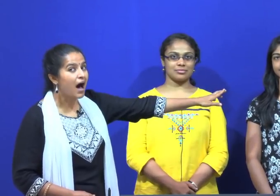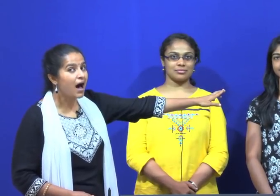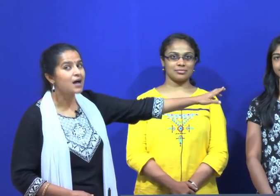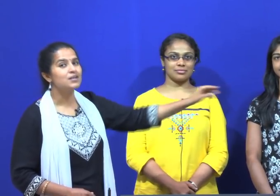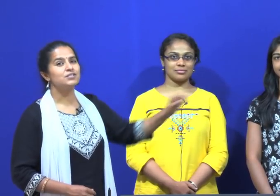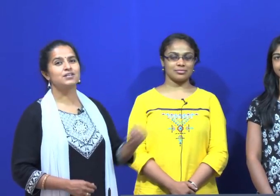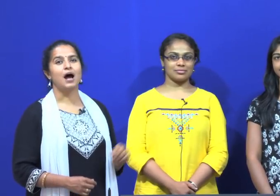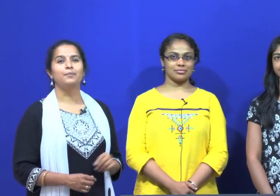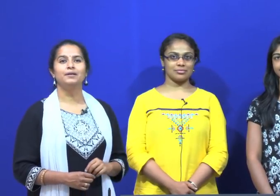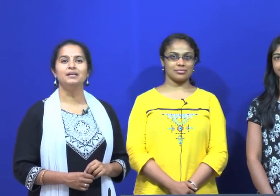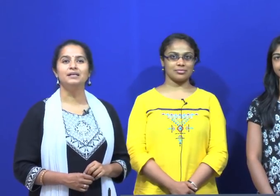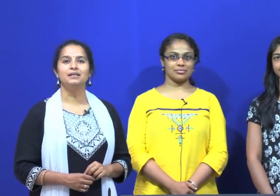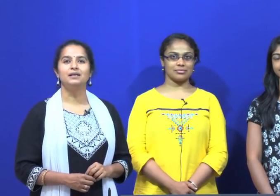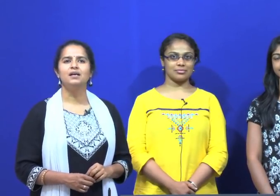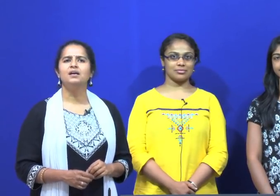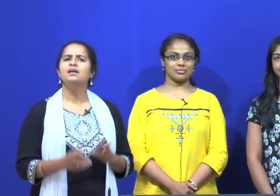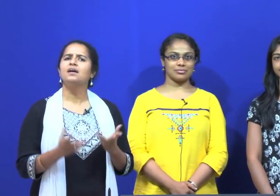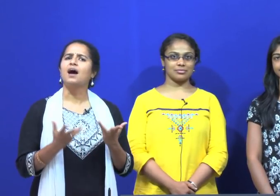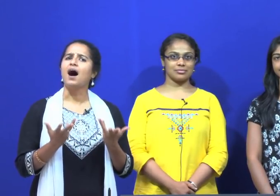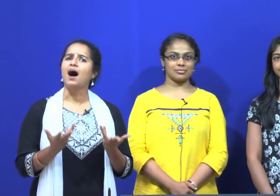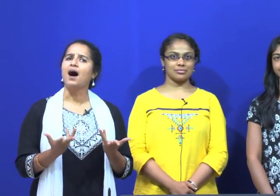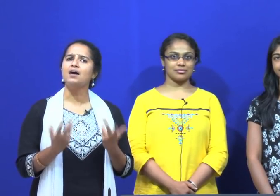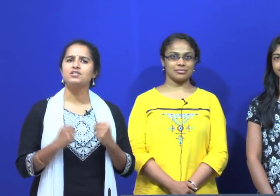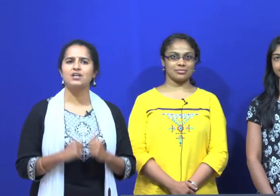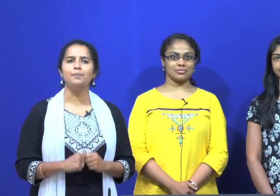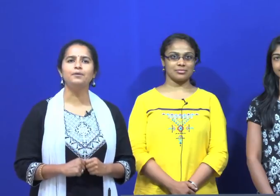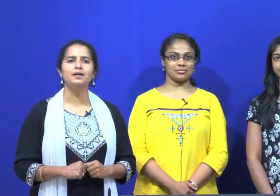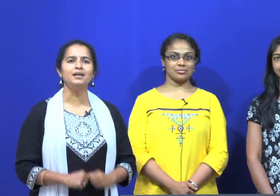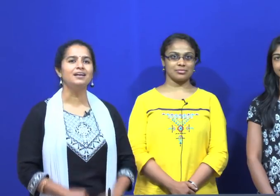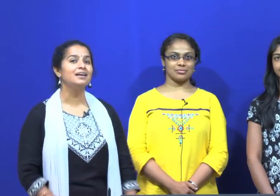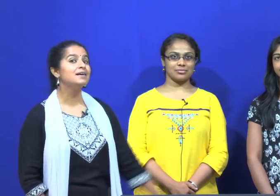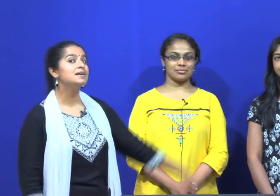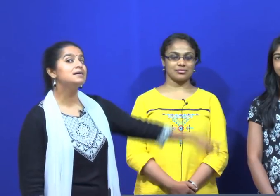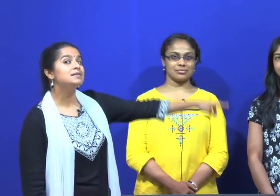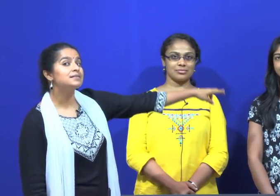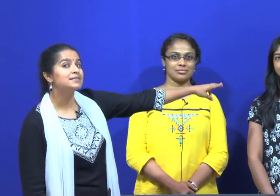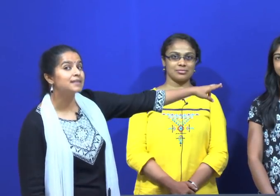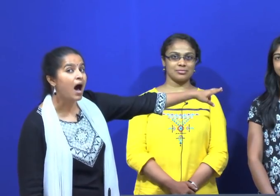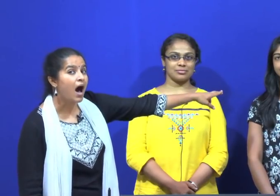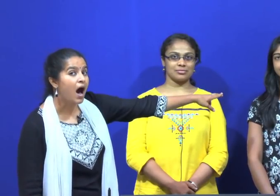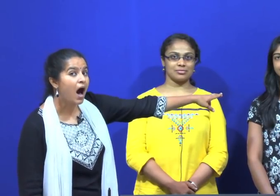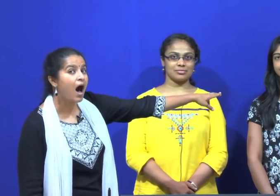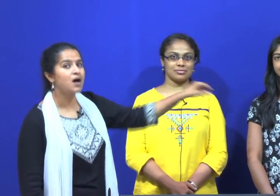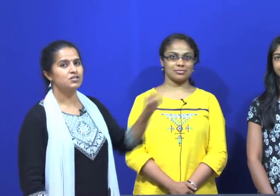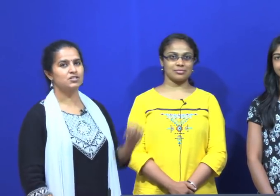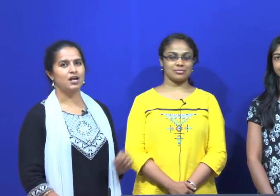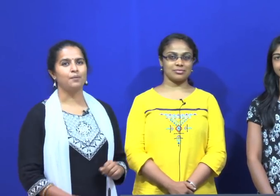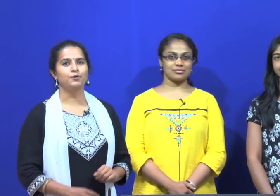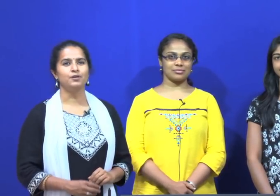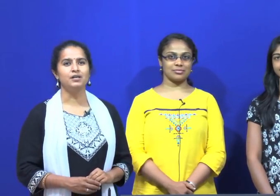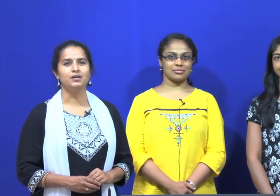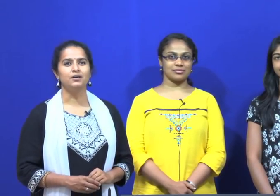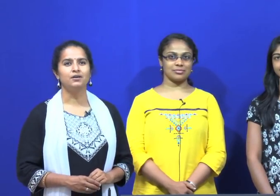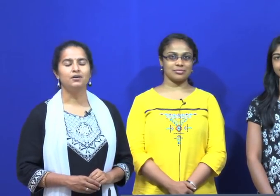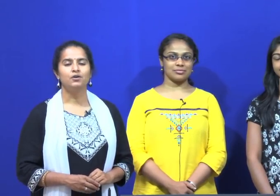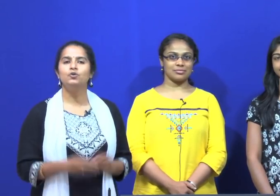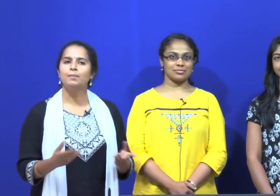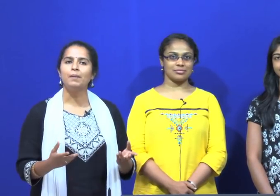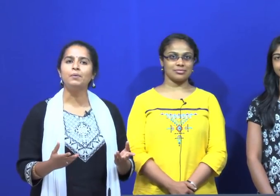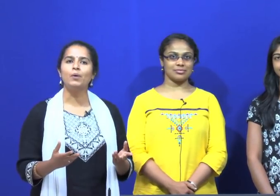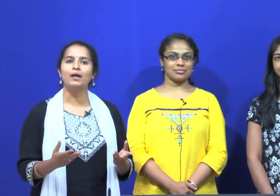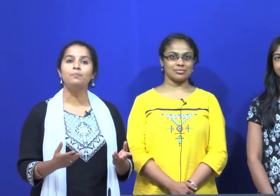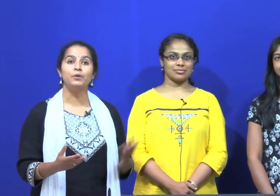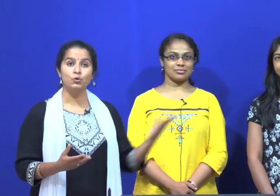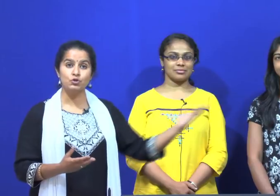Sa Shravani. Ka Shravani? Sa Shravani.